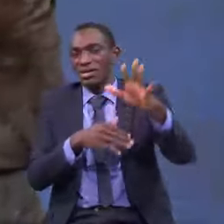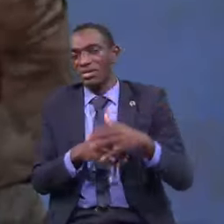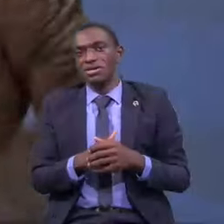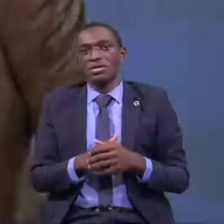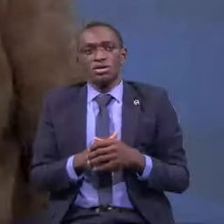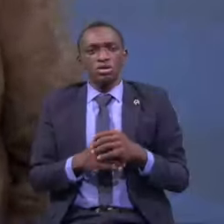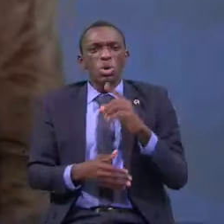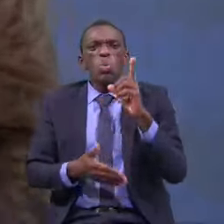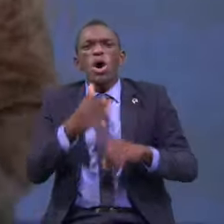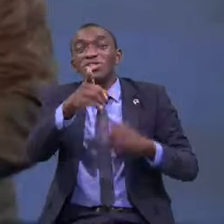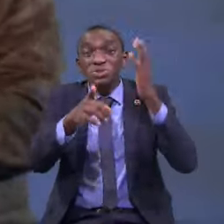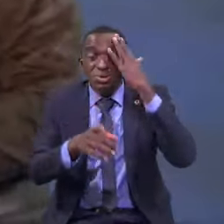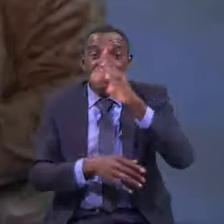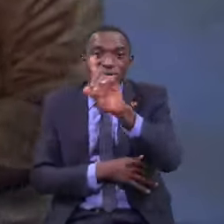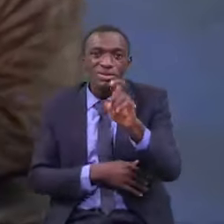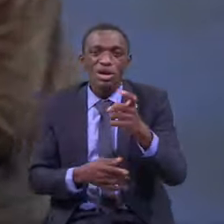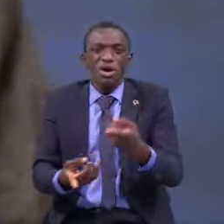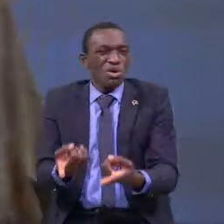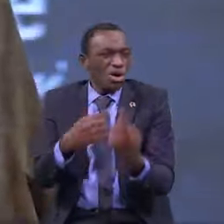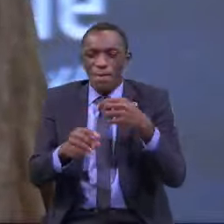Come out from among them.